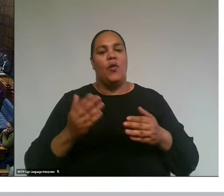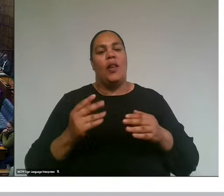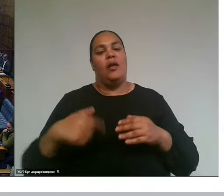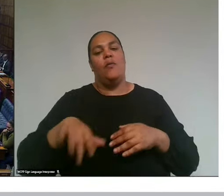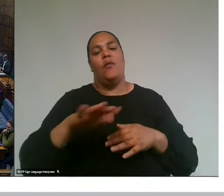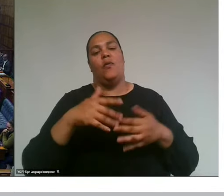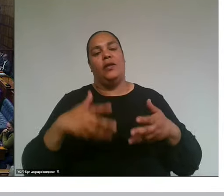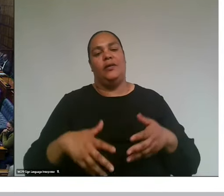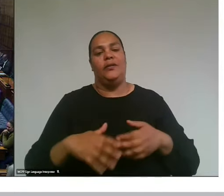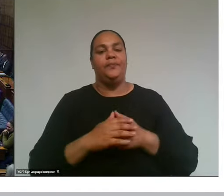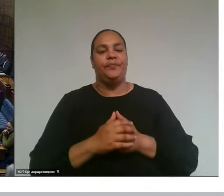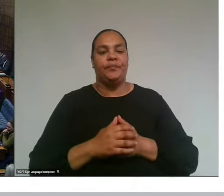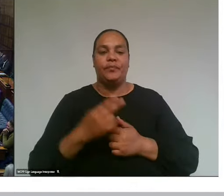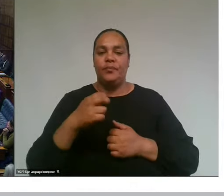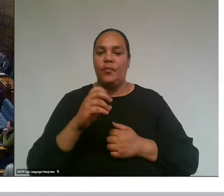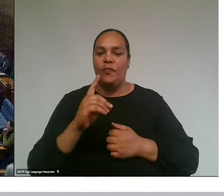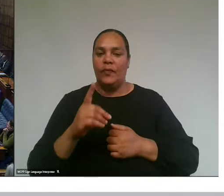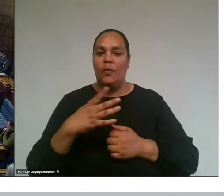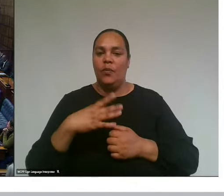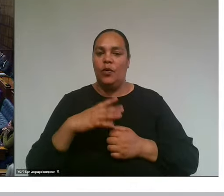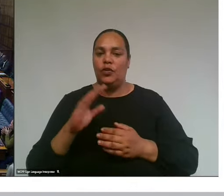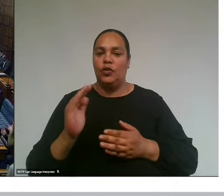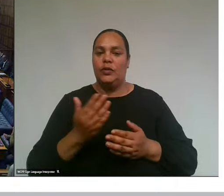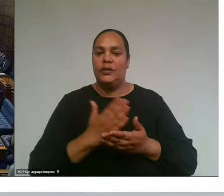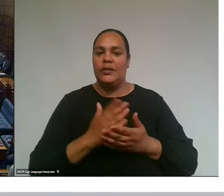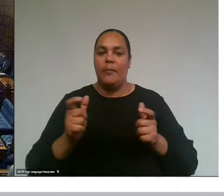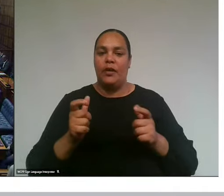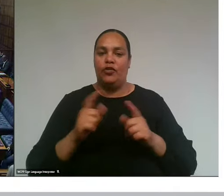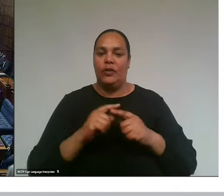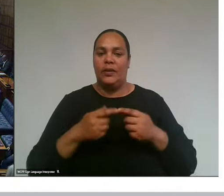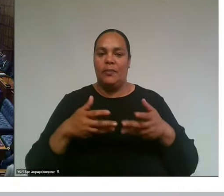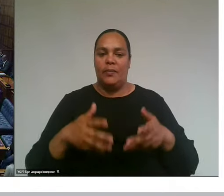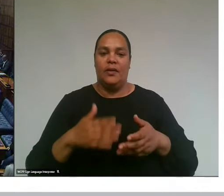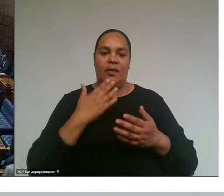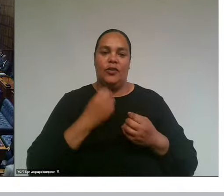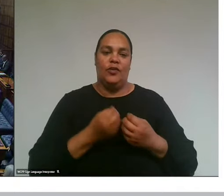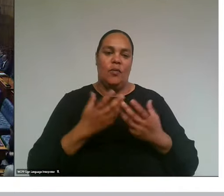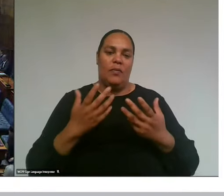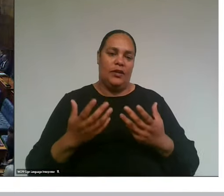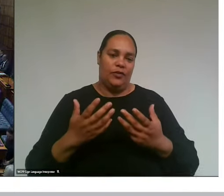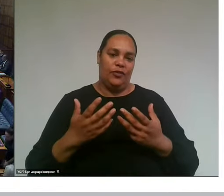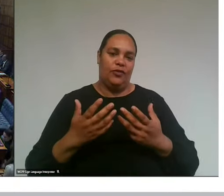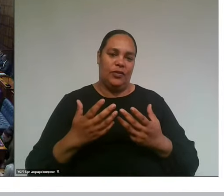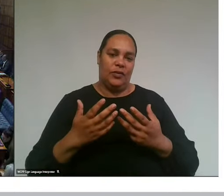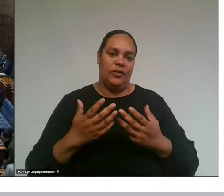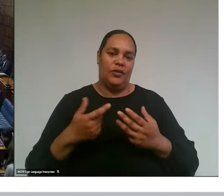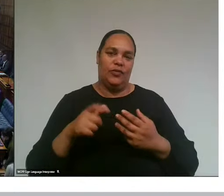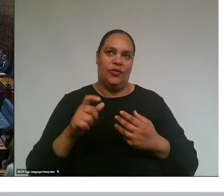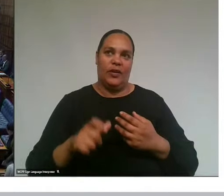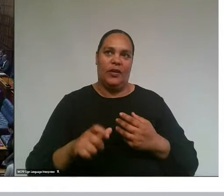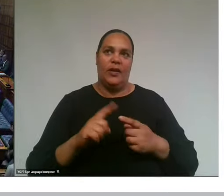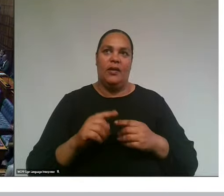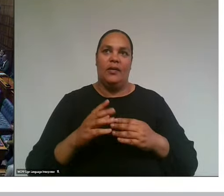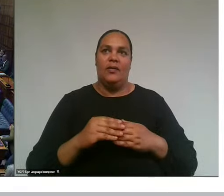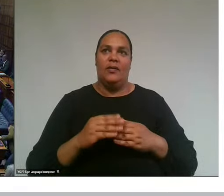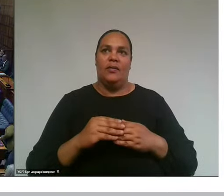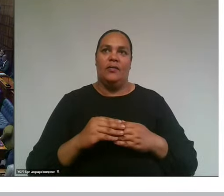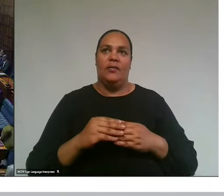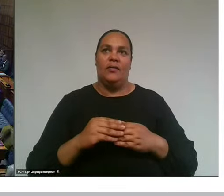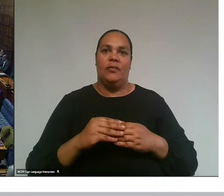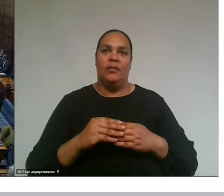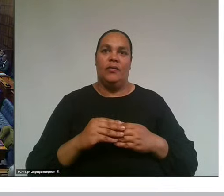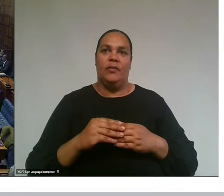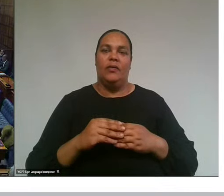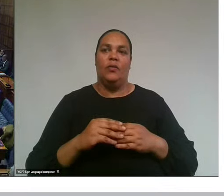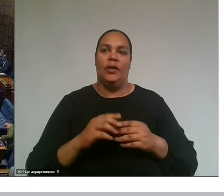them um I if you want to ince some of the management team here thank you very much uh chair and members and thank you very much